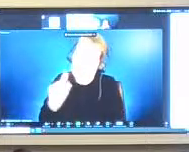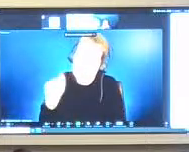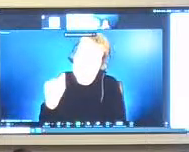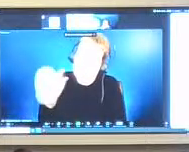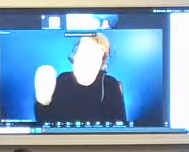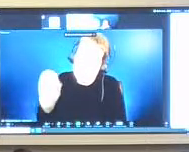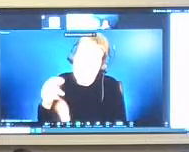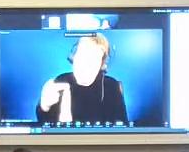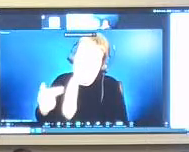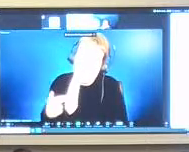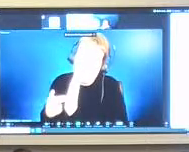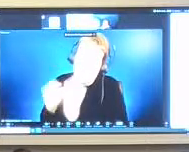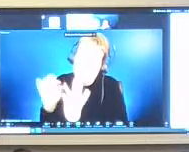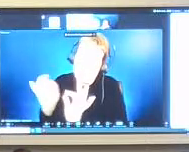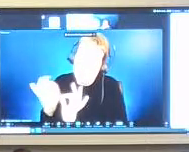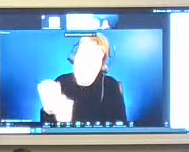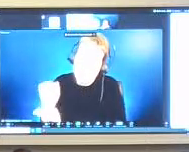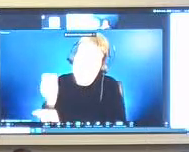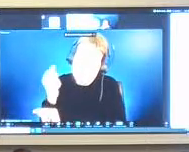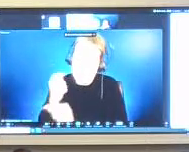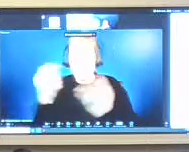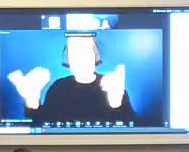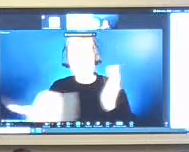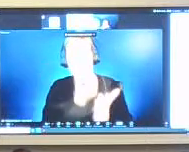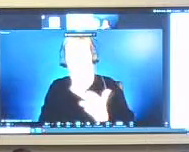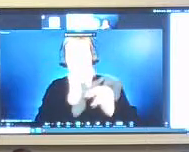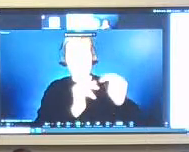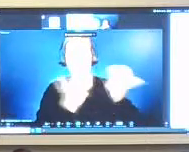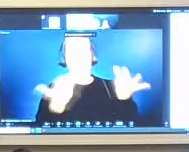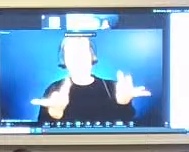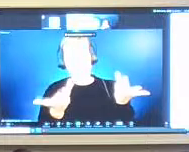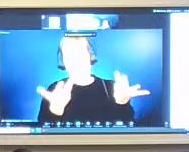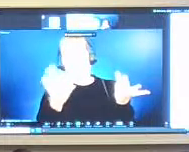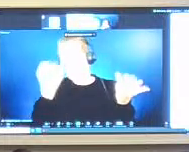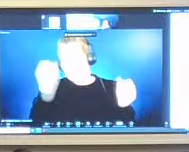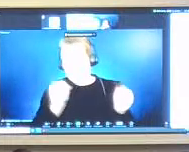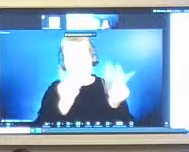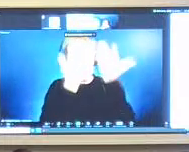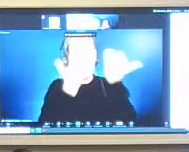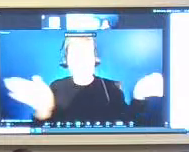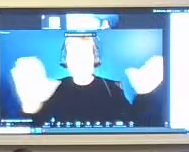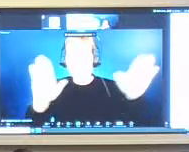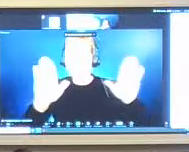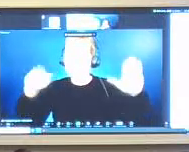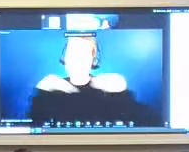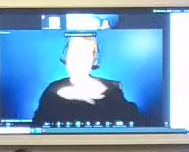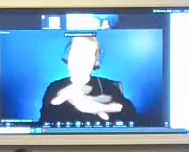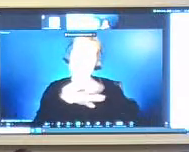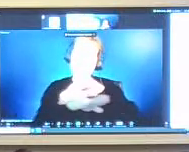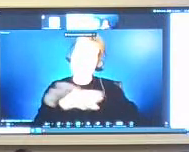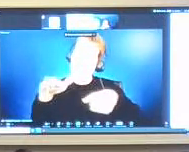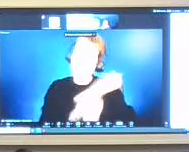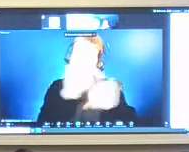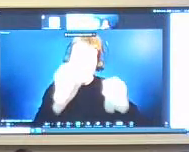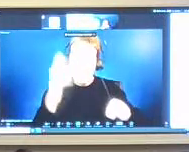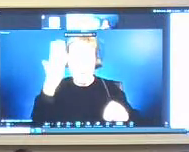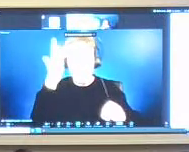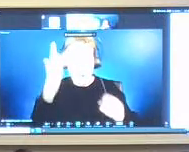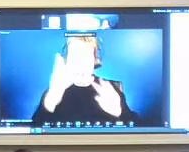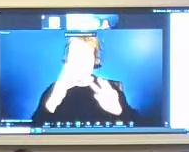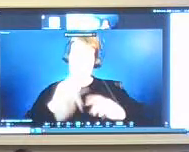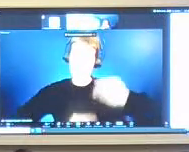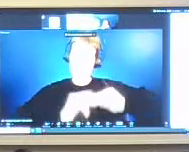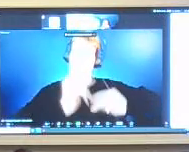to pump up his city, and the value of Charleston is a old